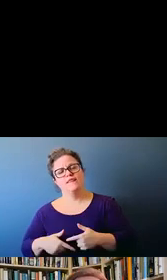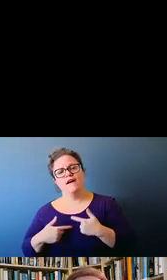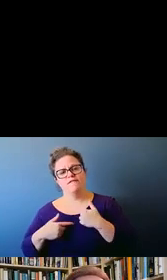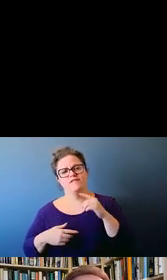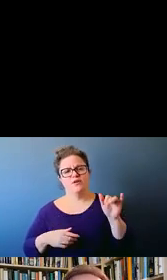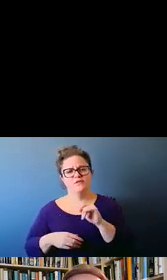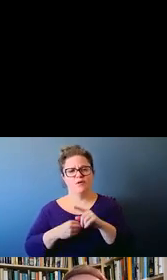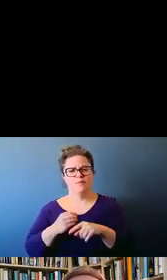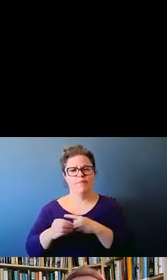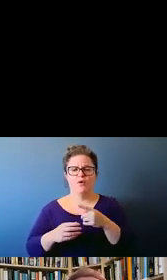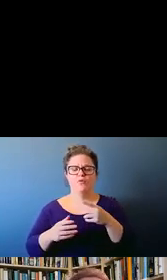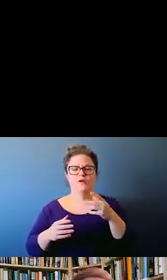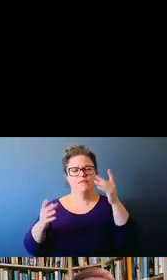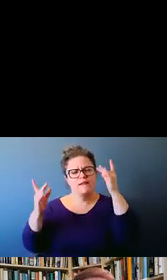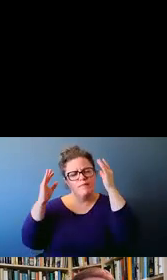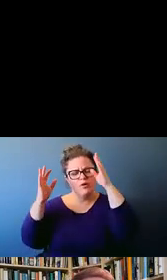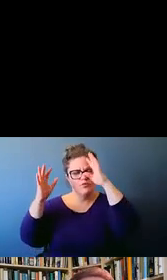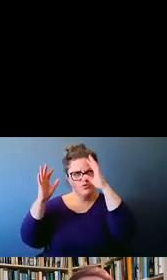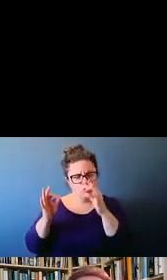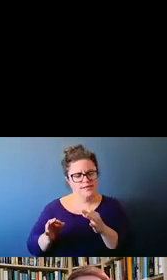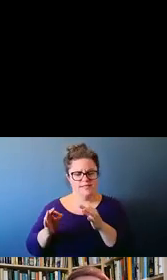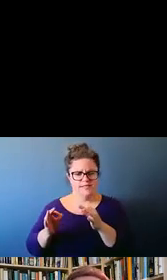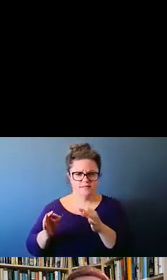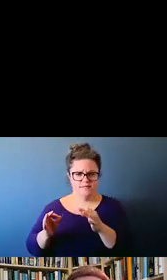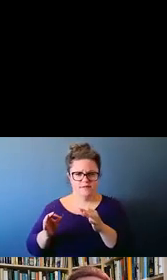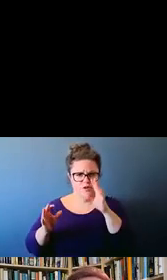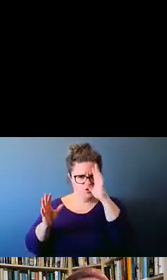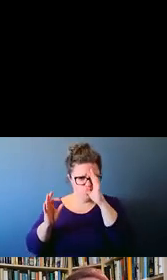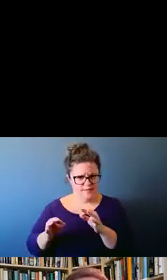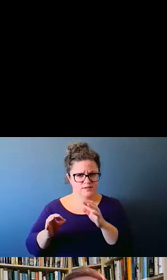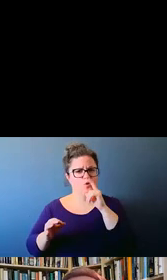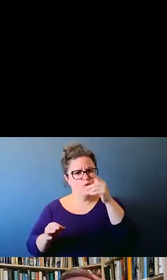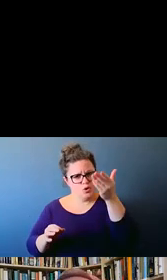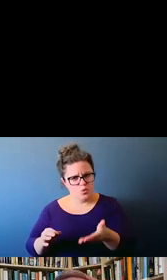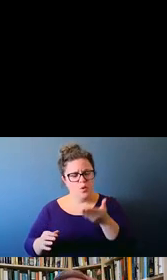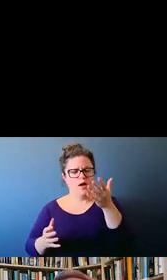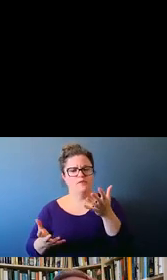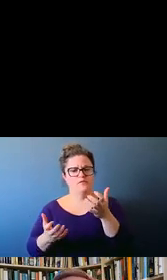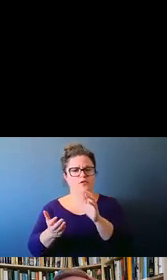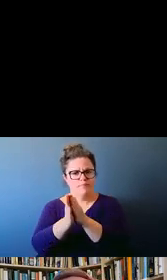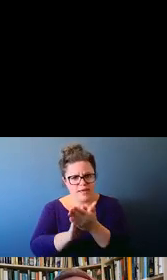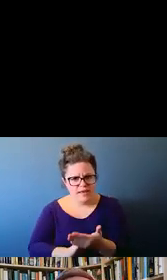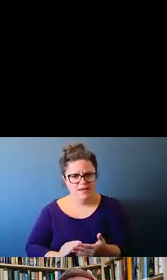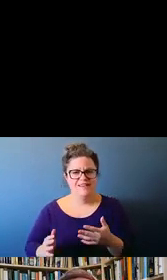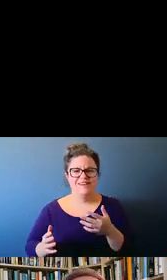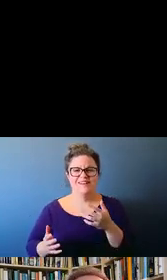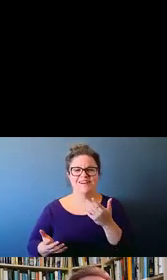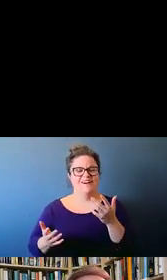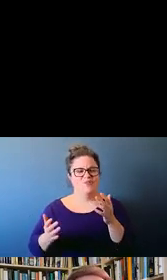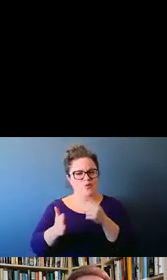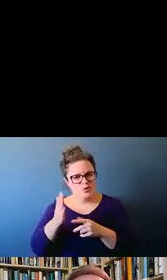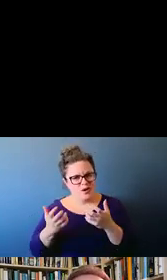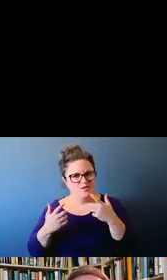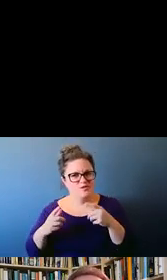about who you want to be and how you want to live your life and how you want to fit into the world. So we help you to learn more about the